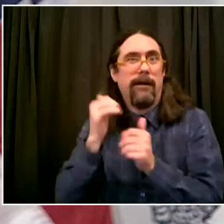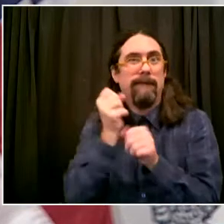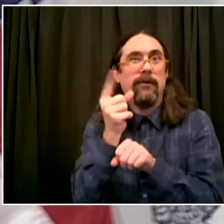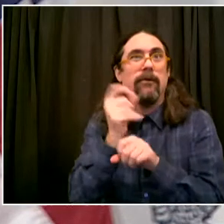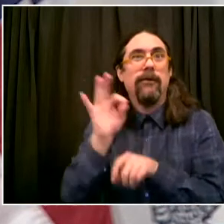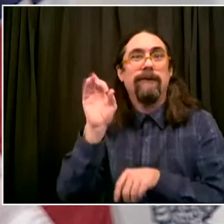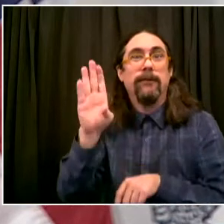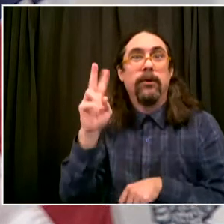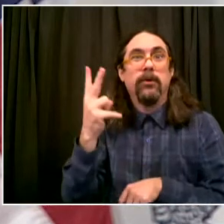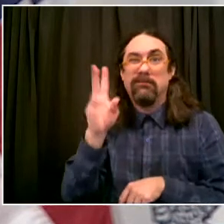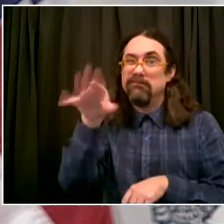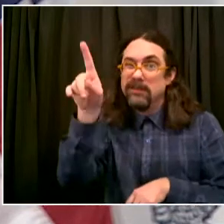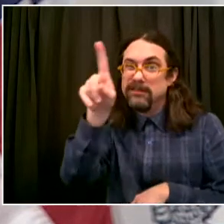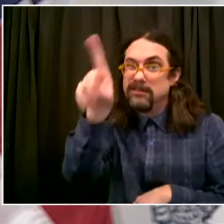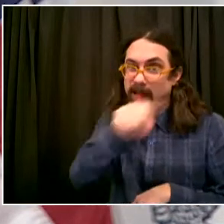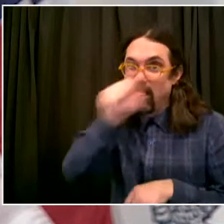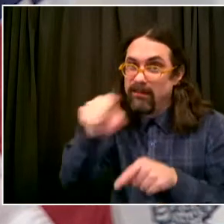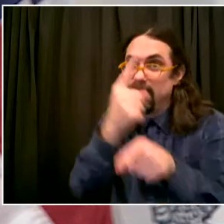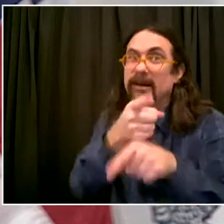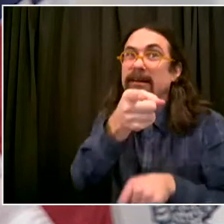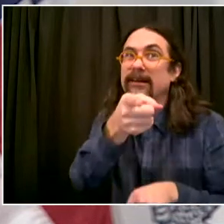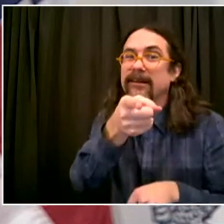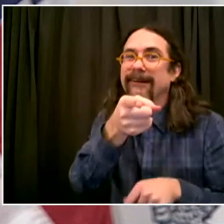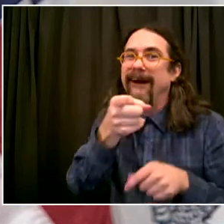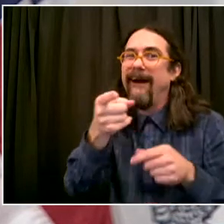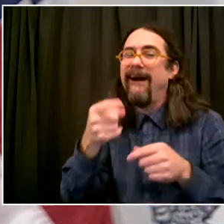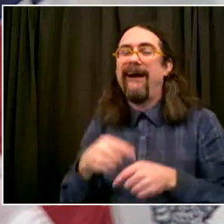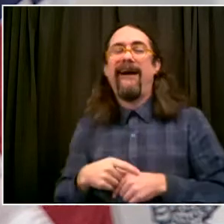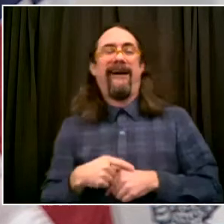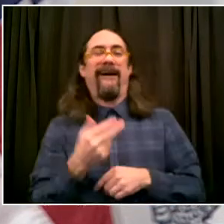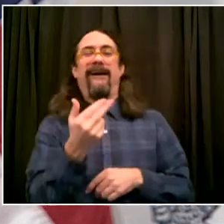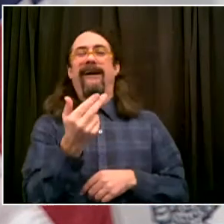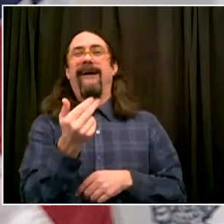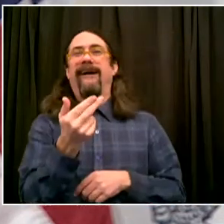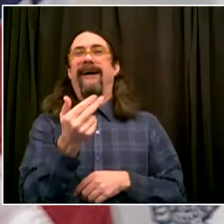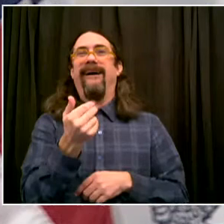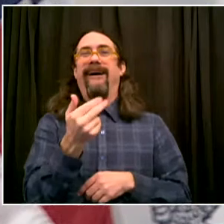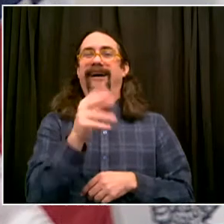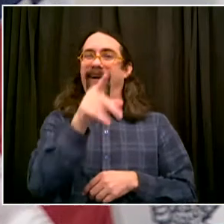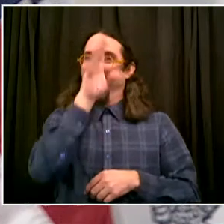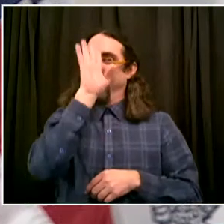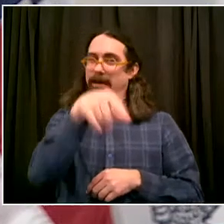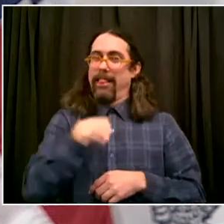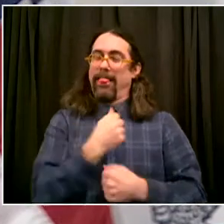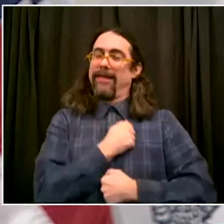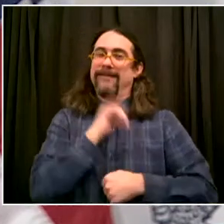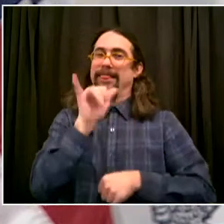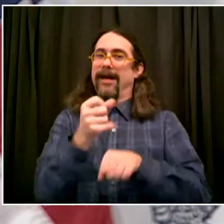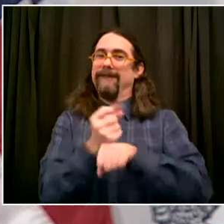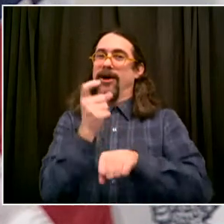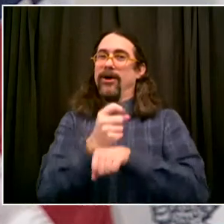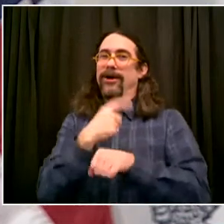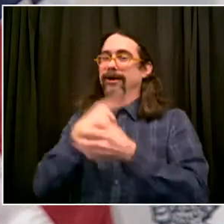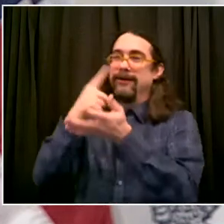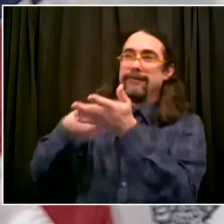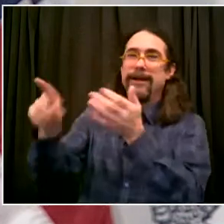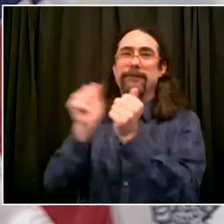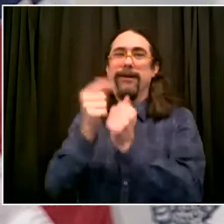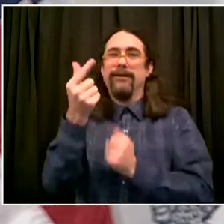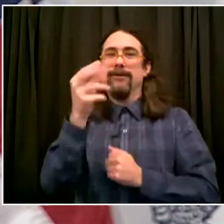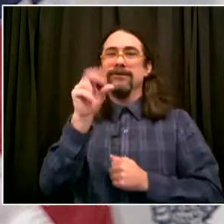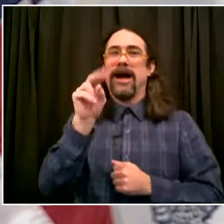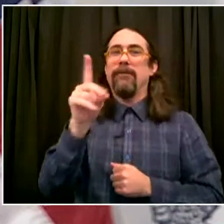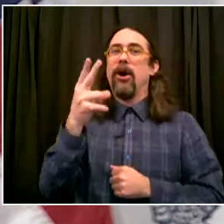All right. I also have to commend the sanitation department. They've plowed my son's street in Long Island City,